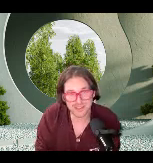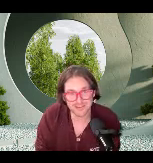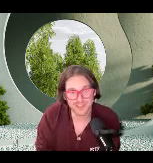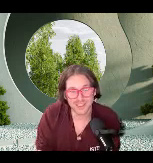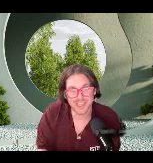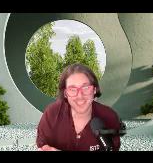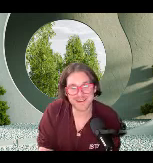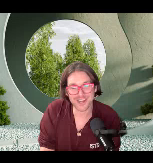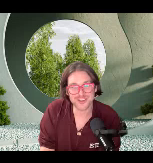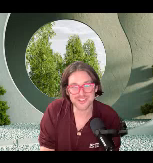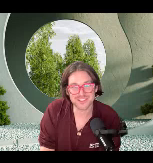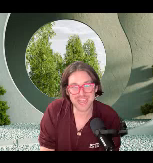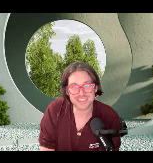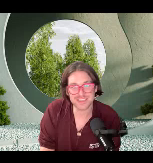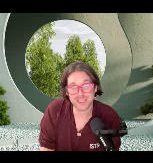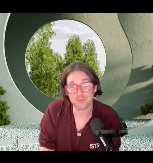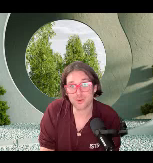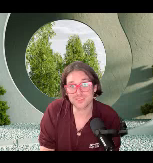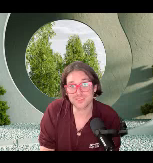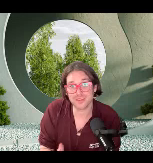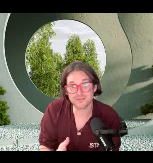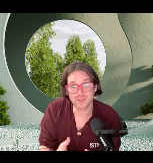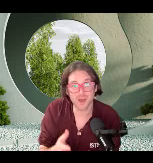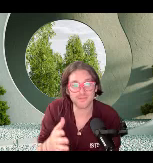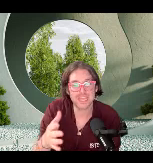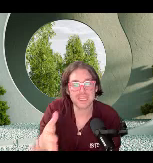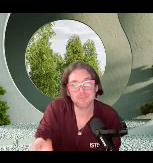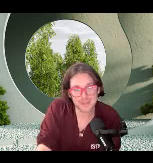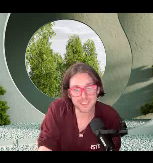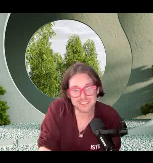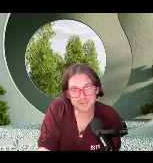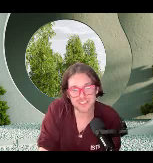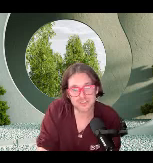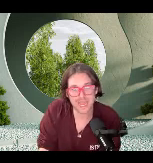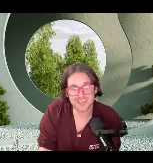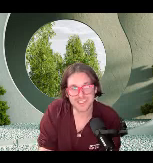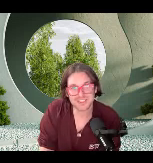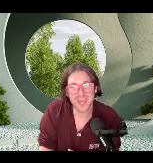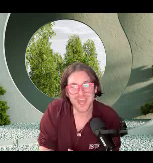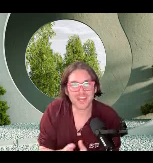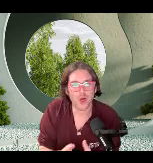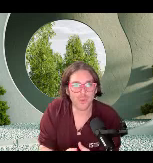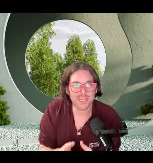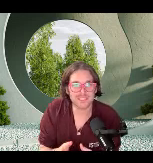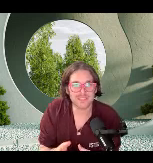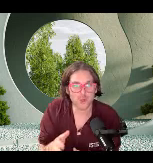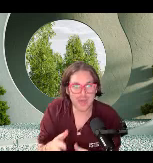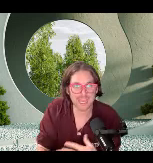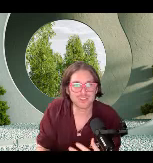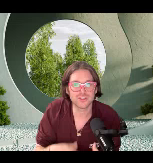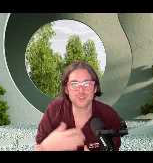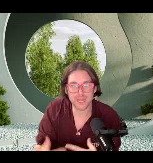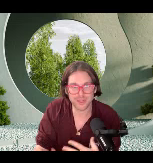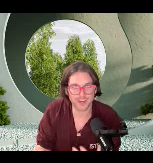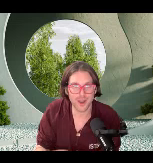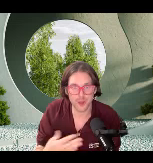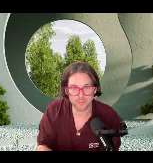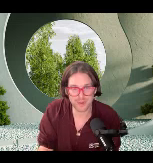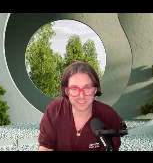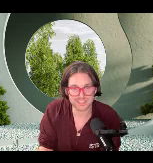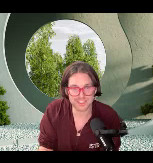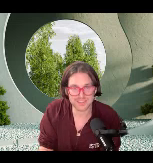we're saying. It's about understanding the importance of implementing some of these strategies and always trying to do